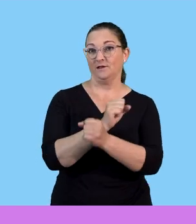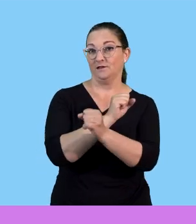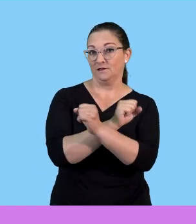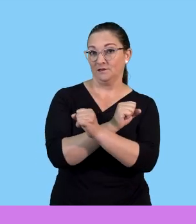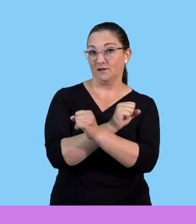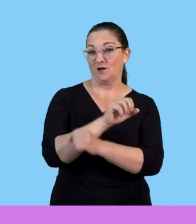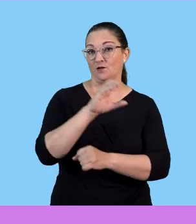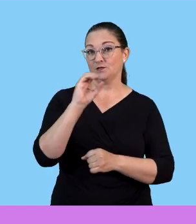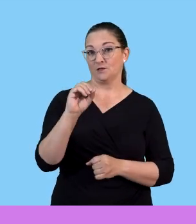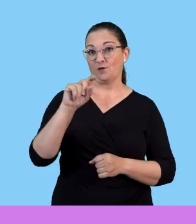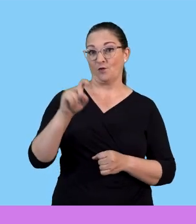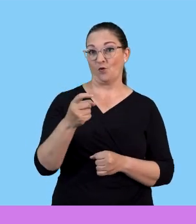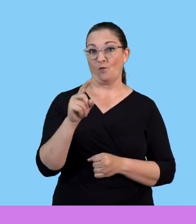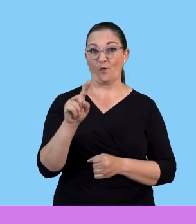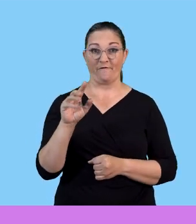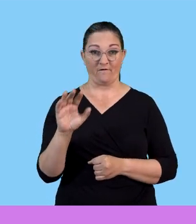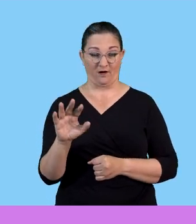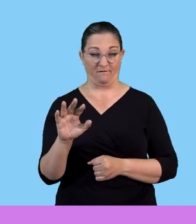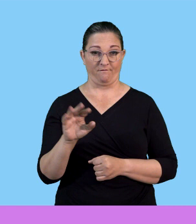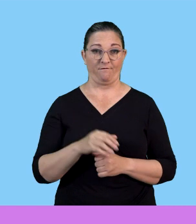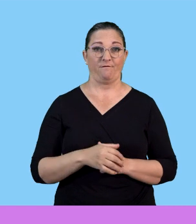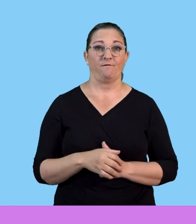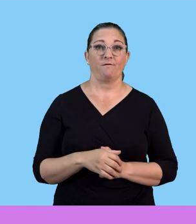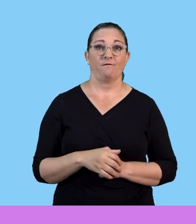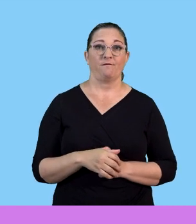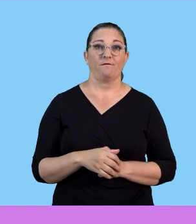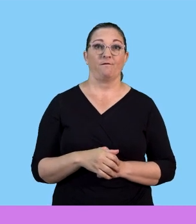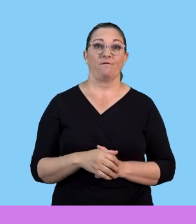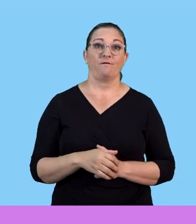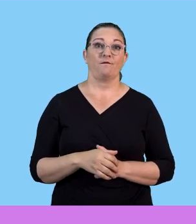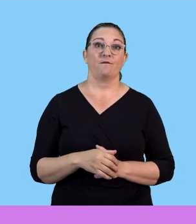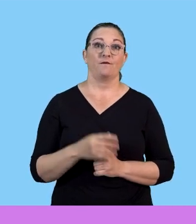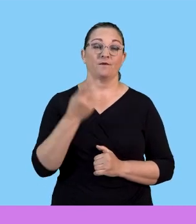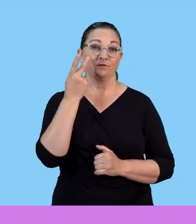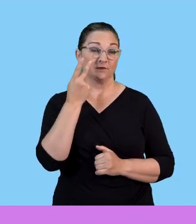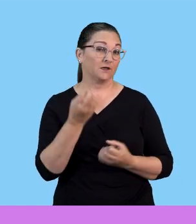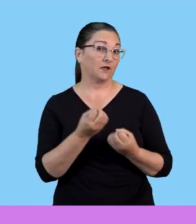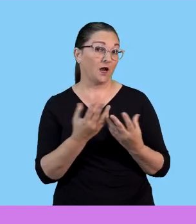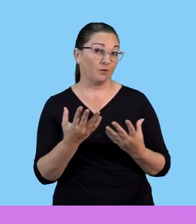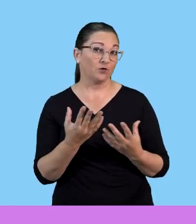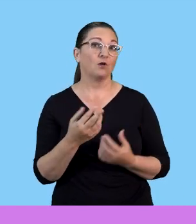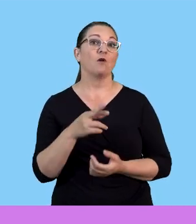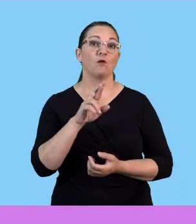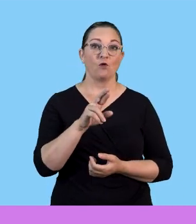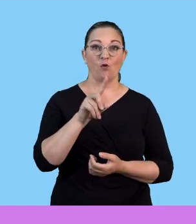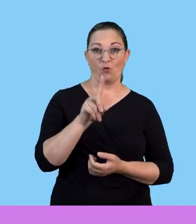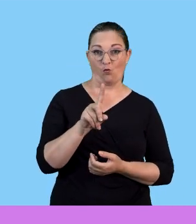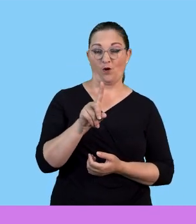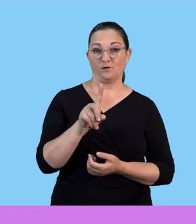R9.77 times the VAT, 0.15. And that is then